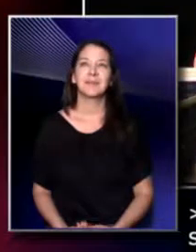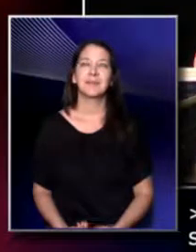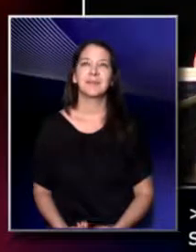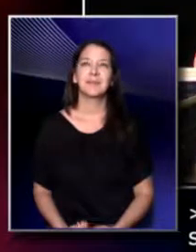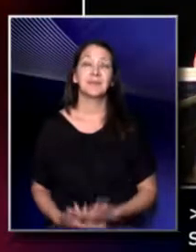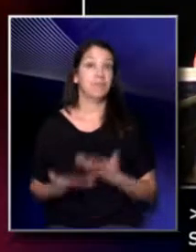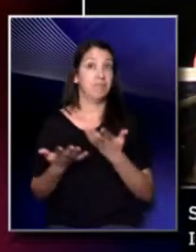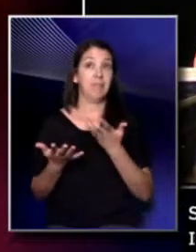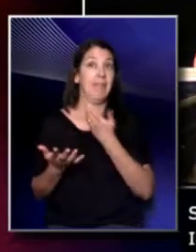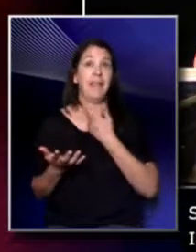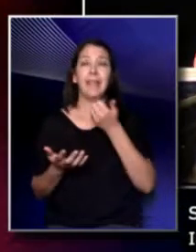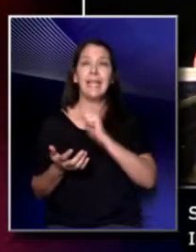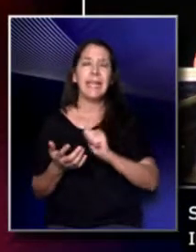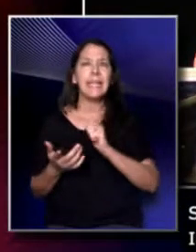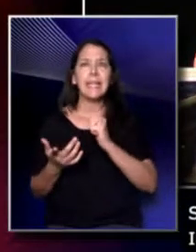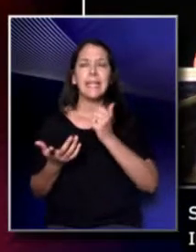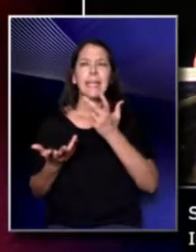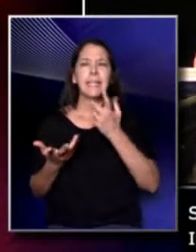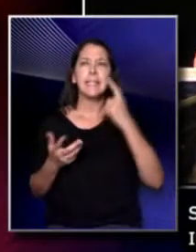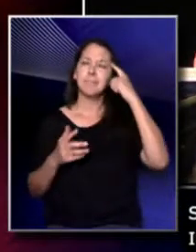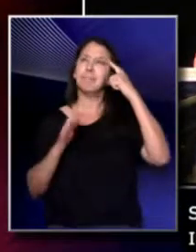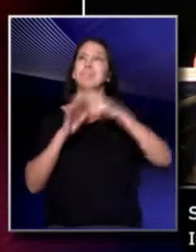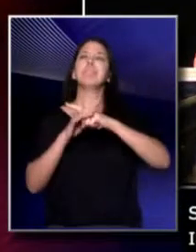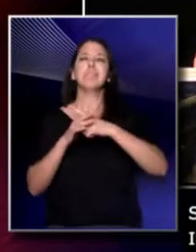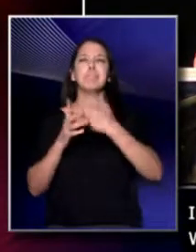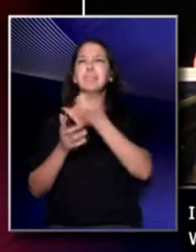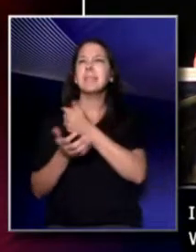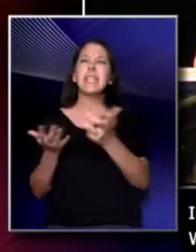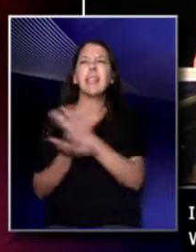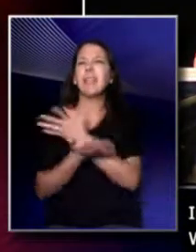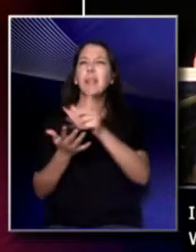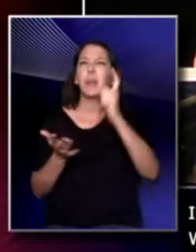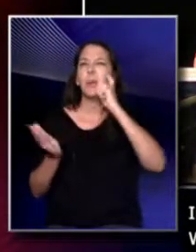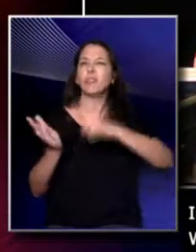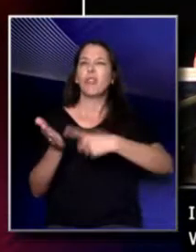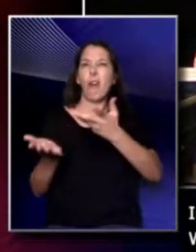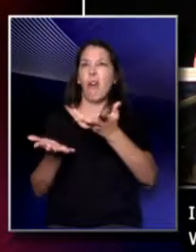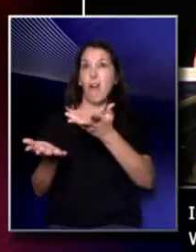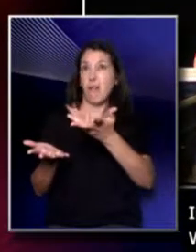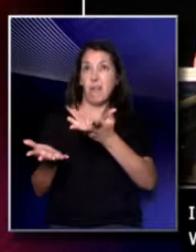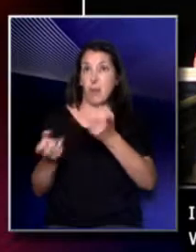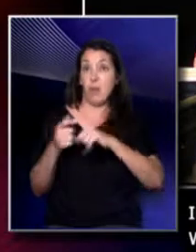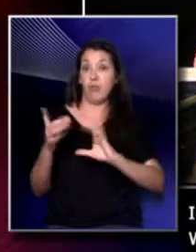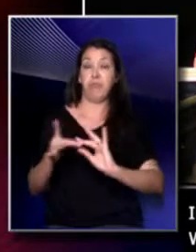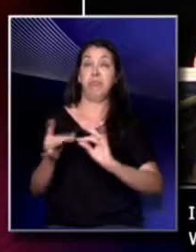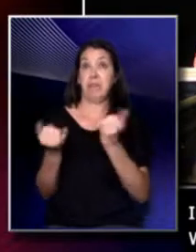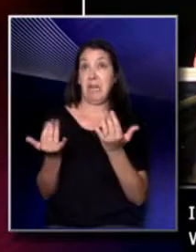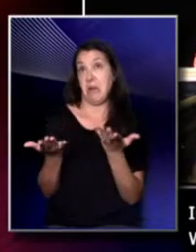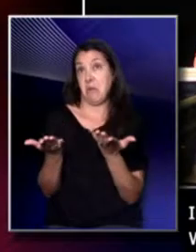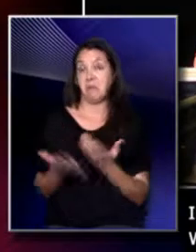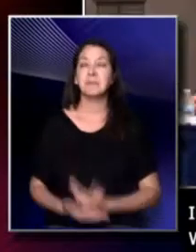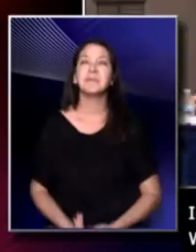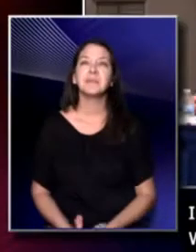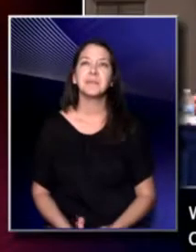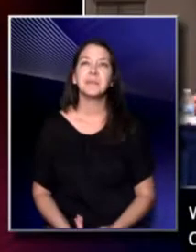Were there any insights you had or anything that you saw that it's okay if you do not?